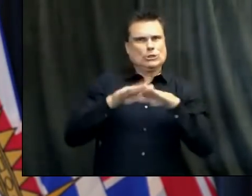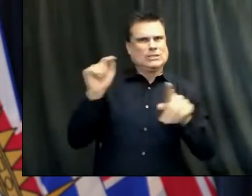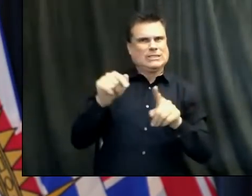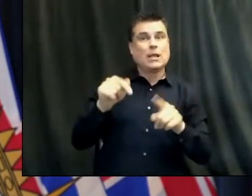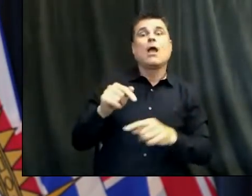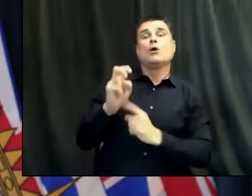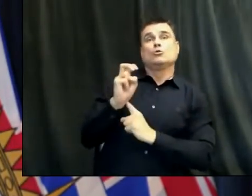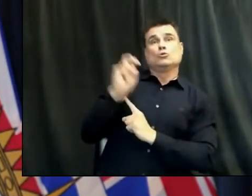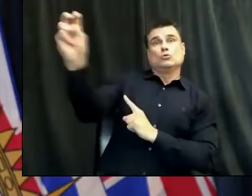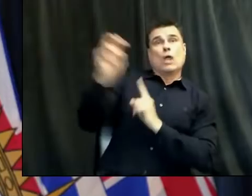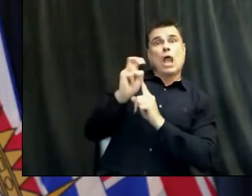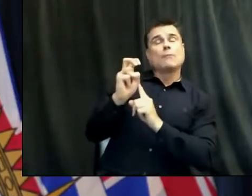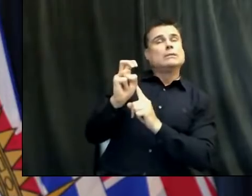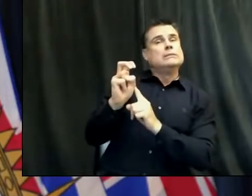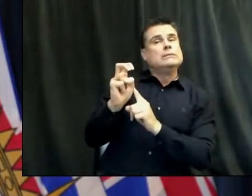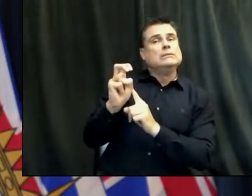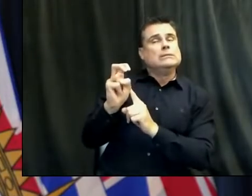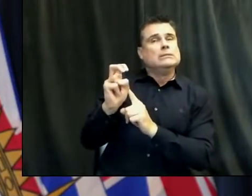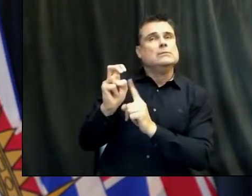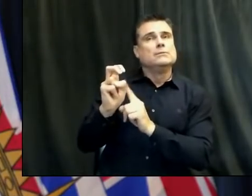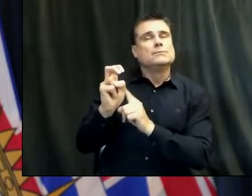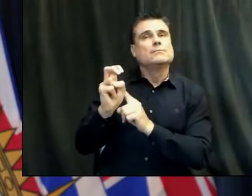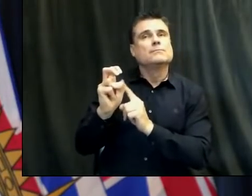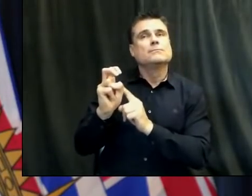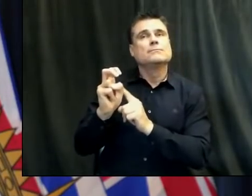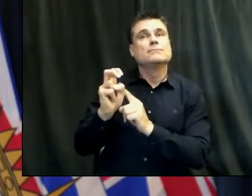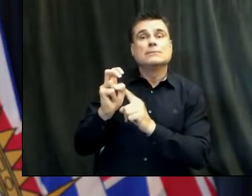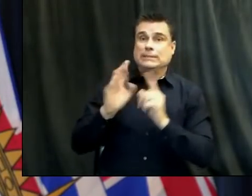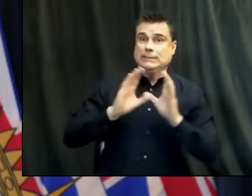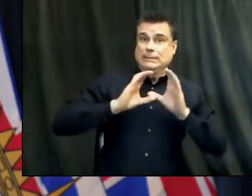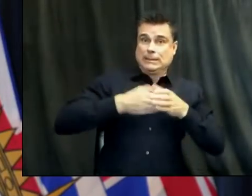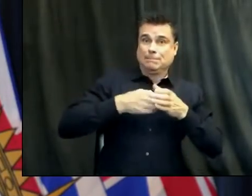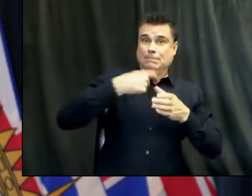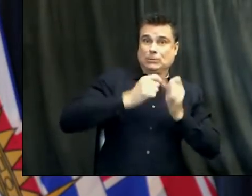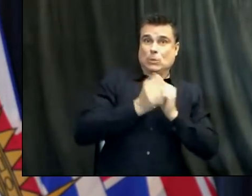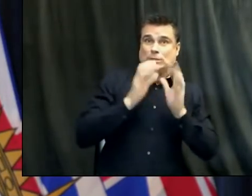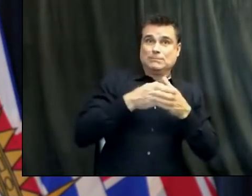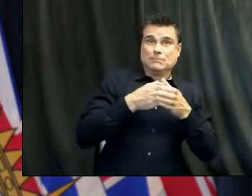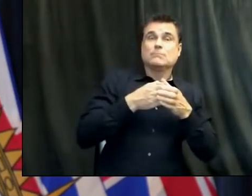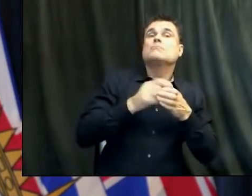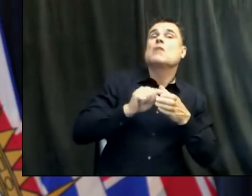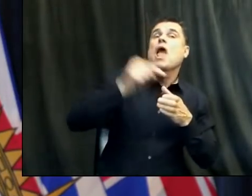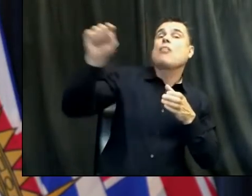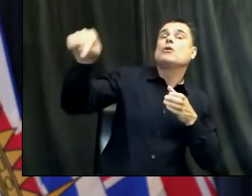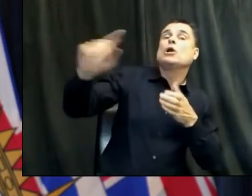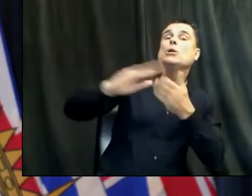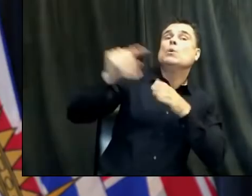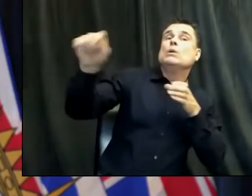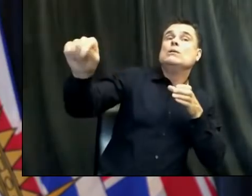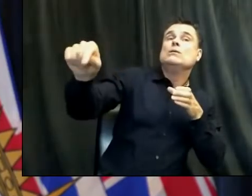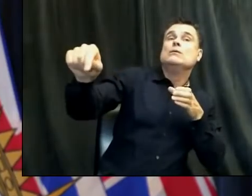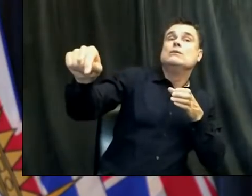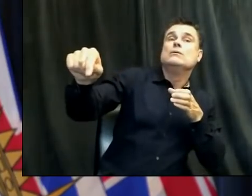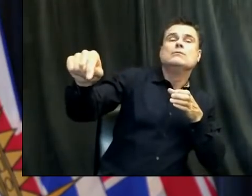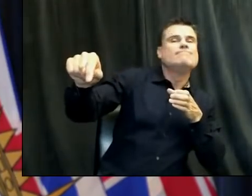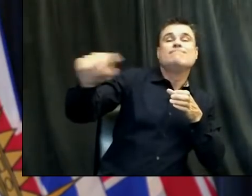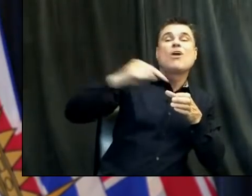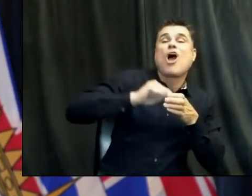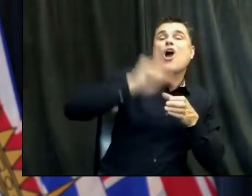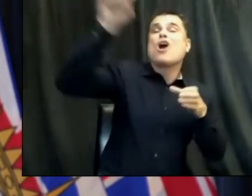teams play in different communities, because we know that means then they might have to carpool. But we know that